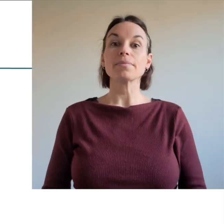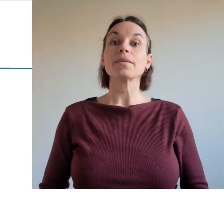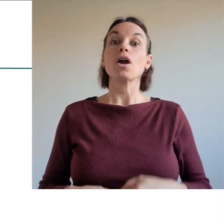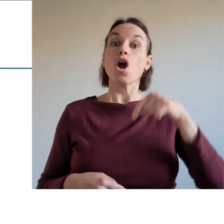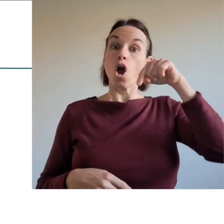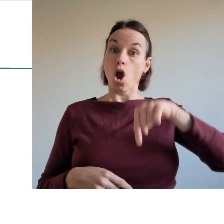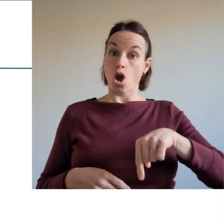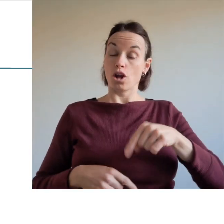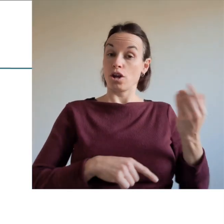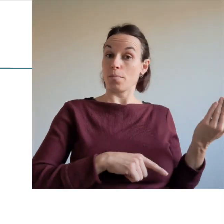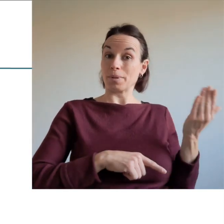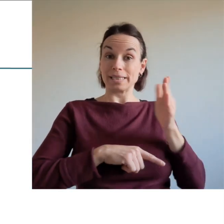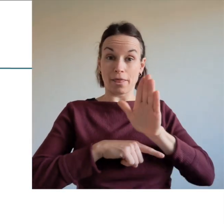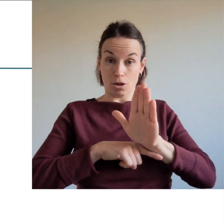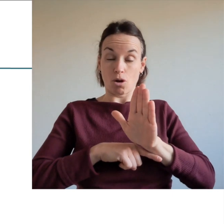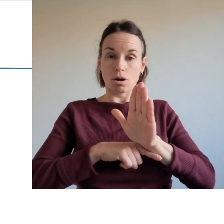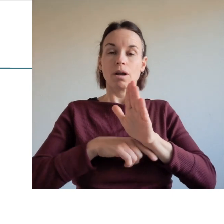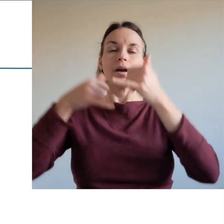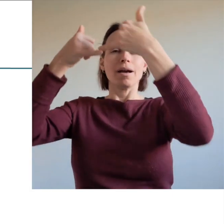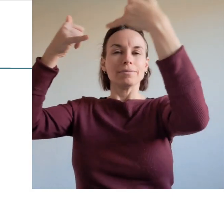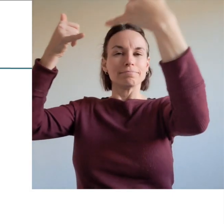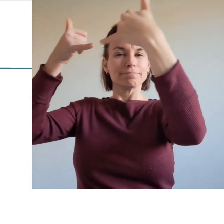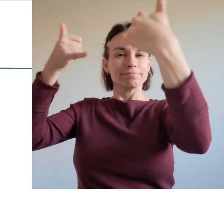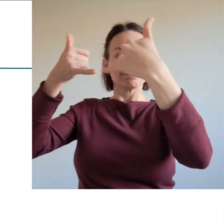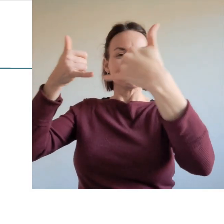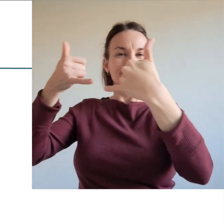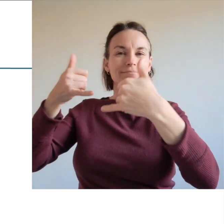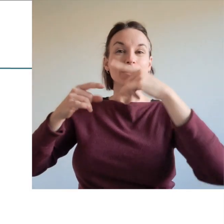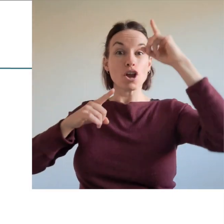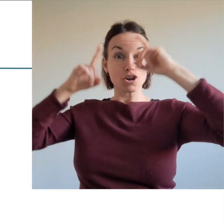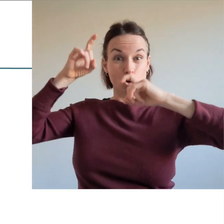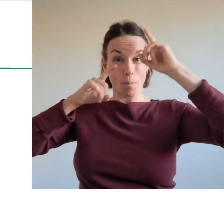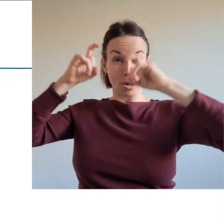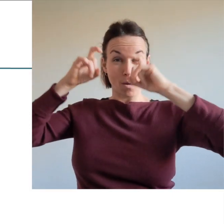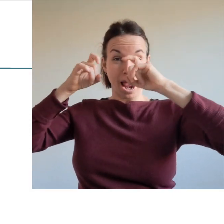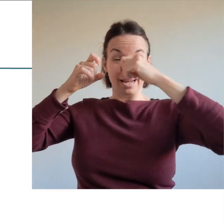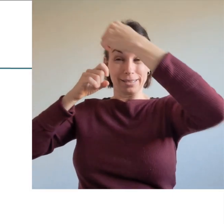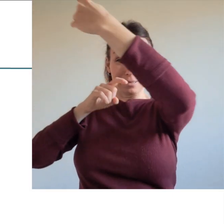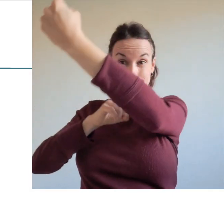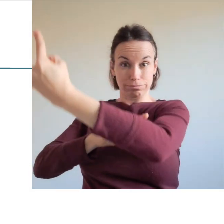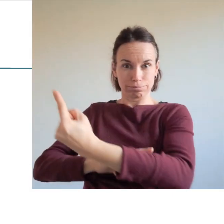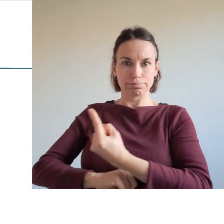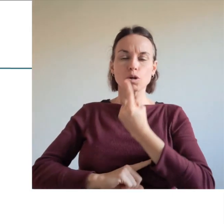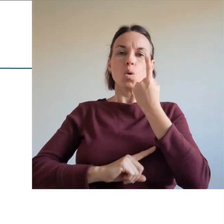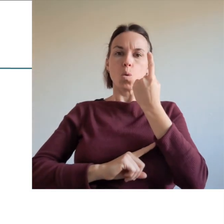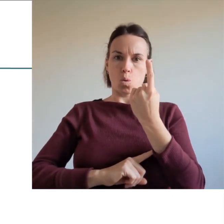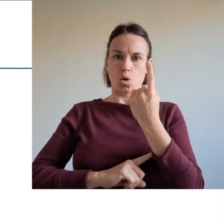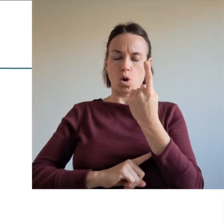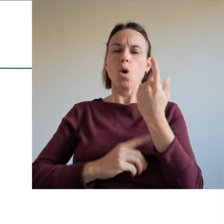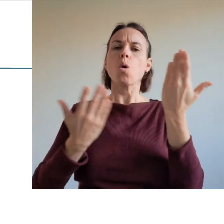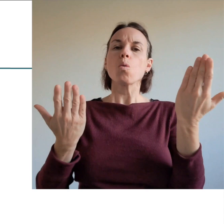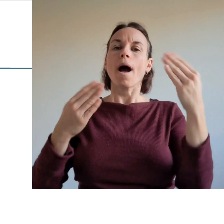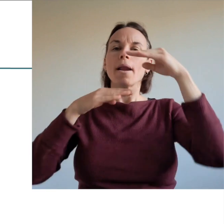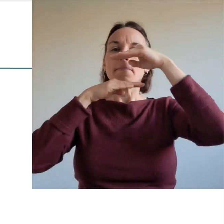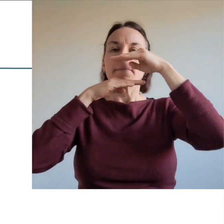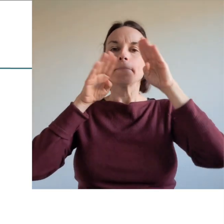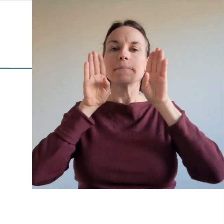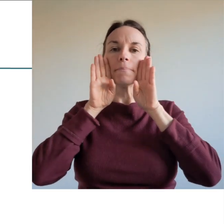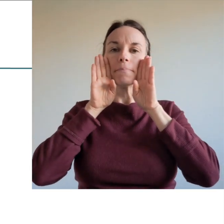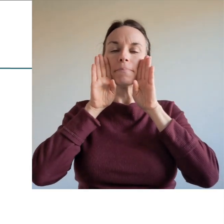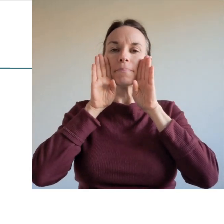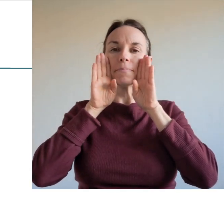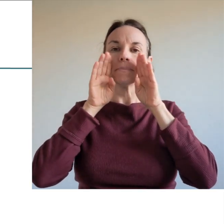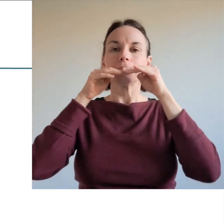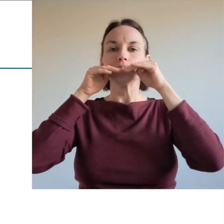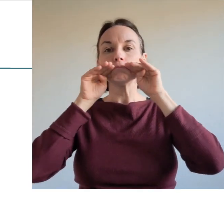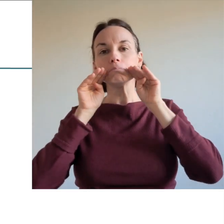Today we'll focus only on one of the non-manual markers that we've annotated, and this is the position of the corners